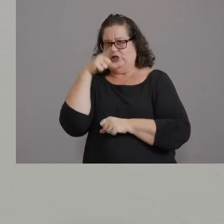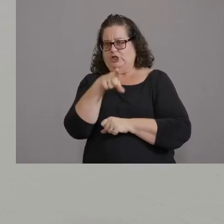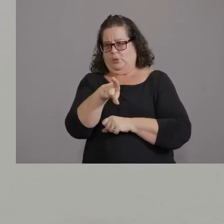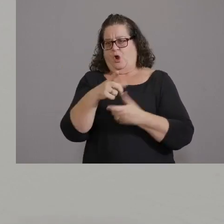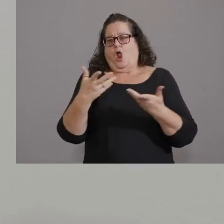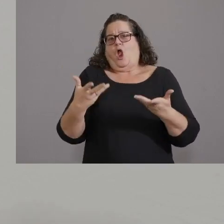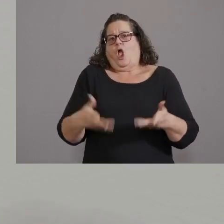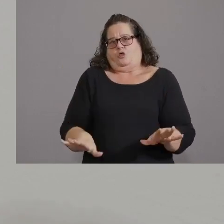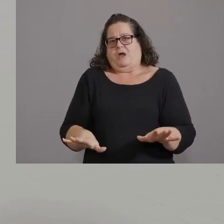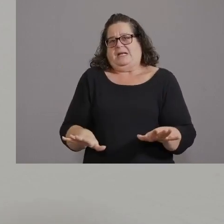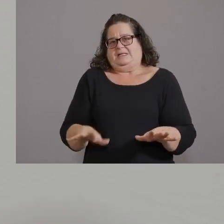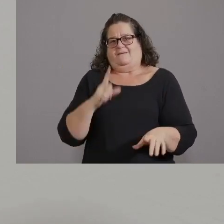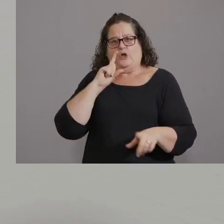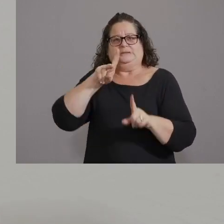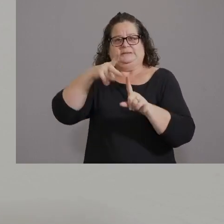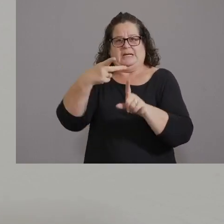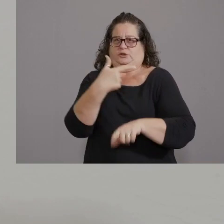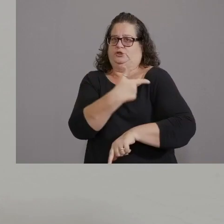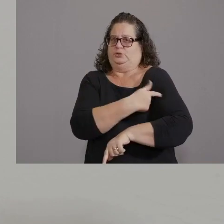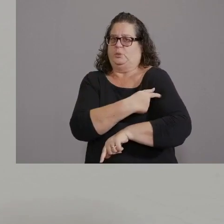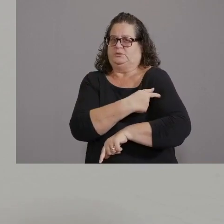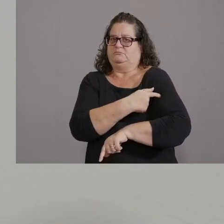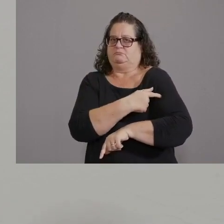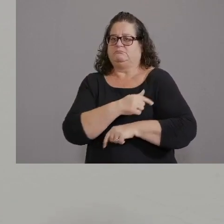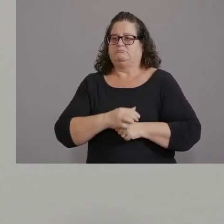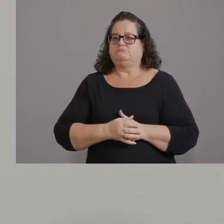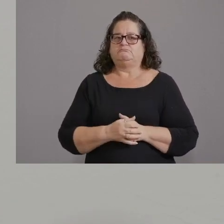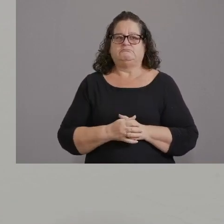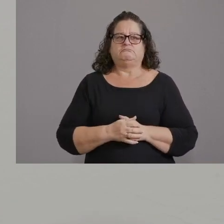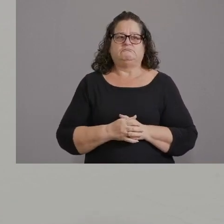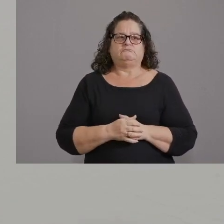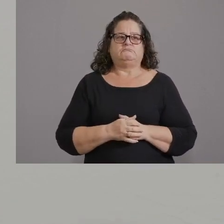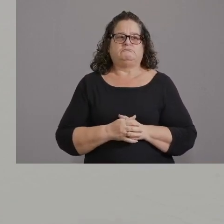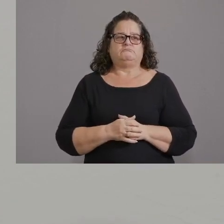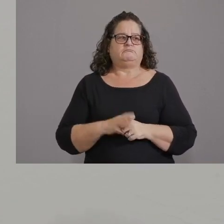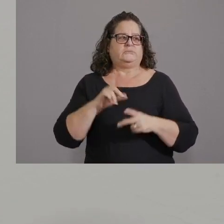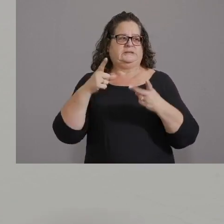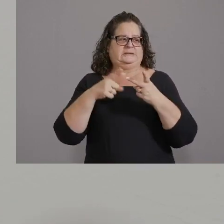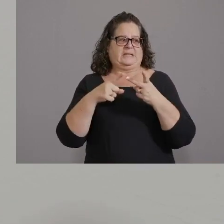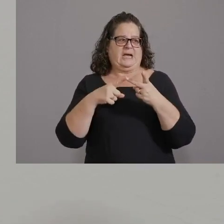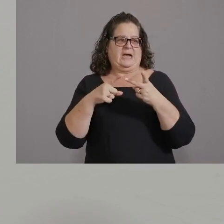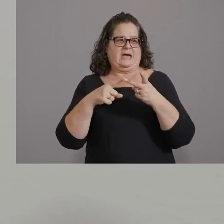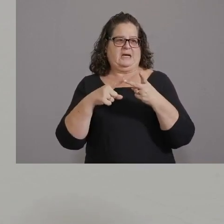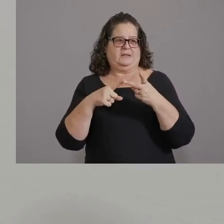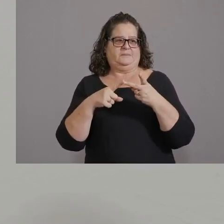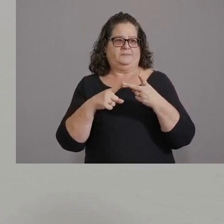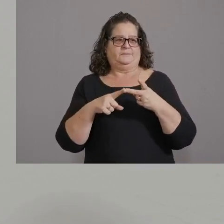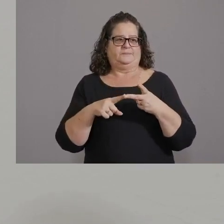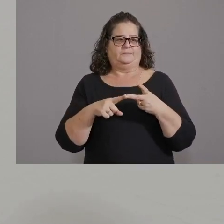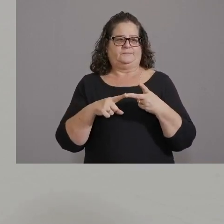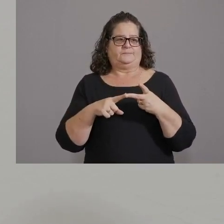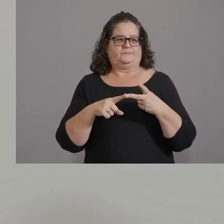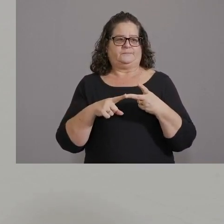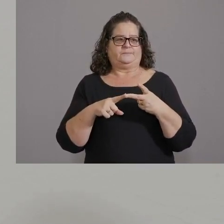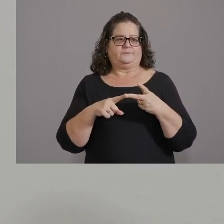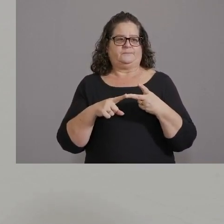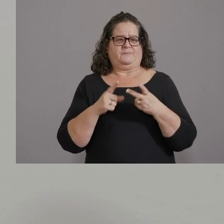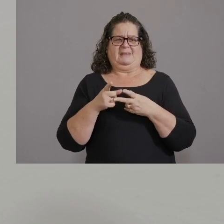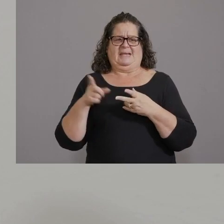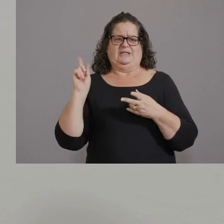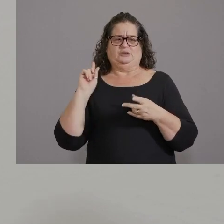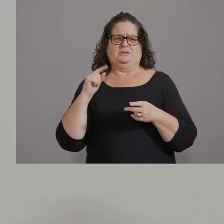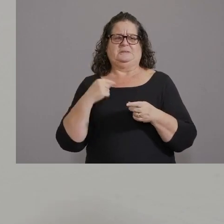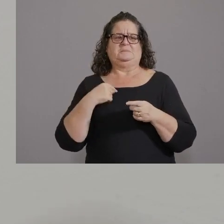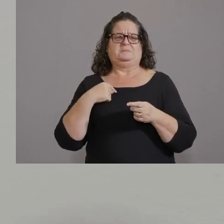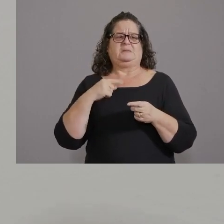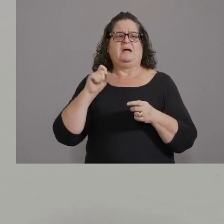All right, my next one is, I asked you earlier this week a hypothetical question, and anecdotally, this is what we're hearing. We've gotten a